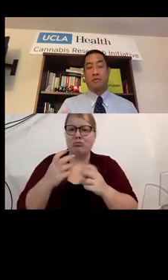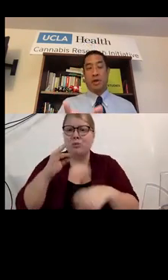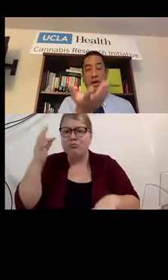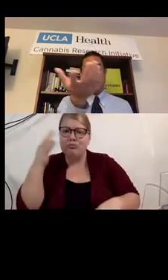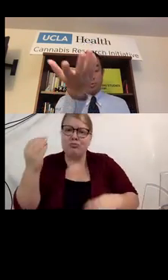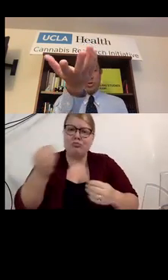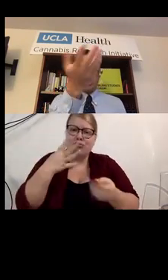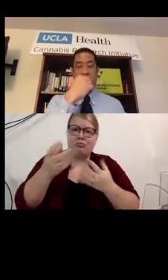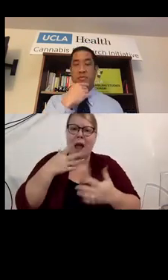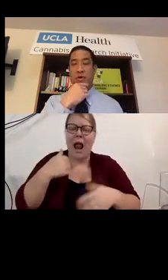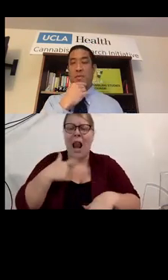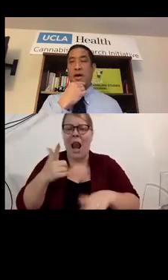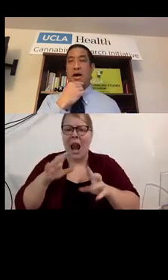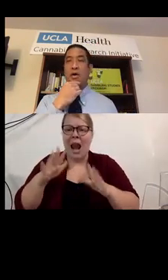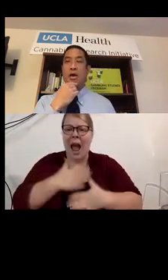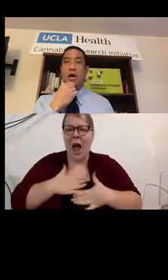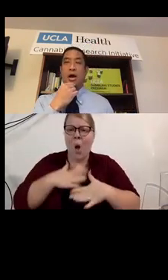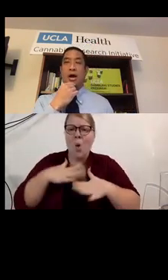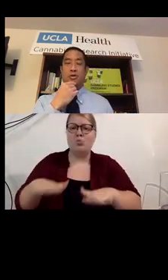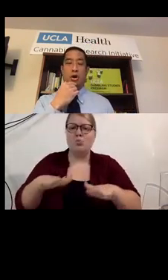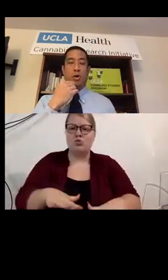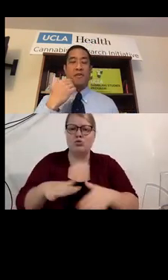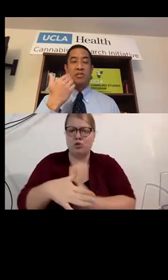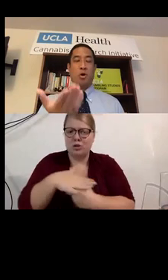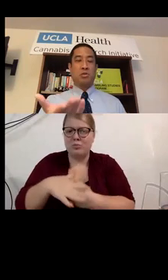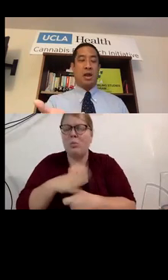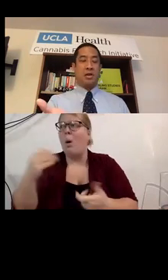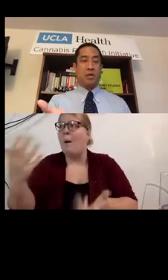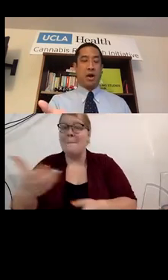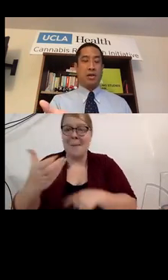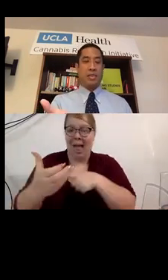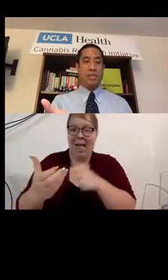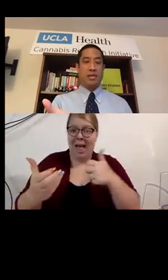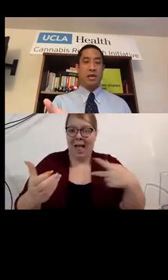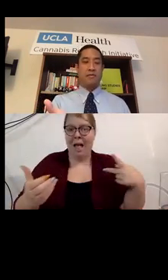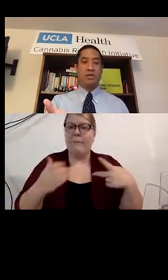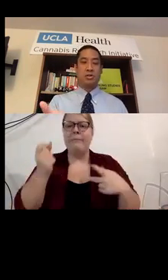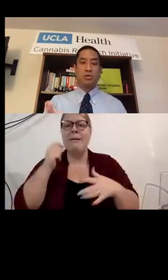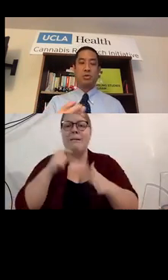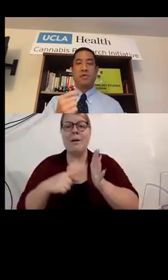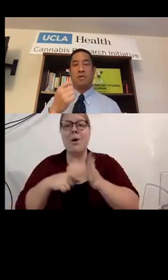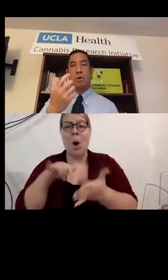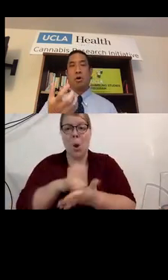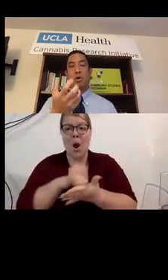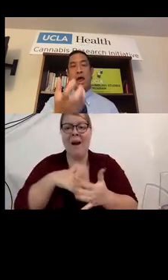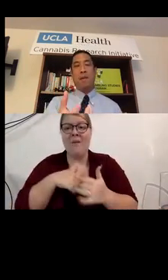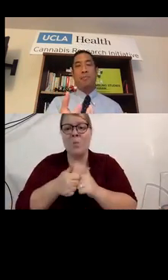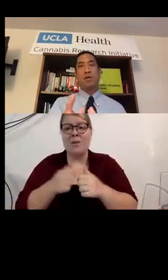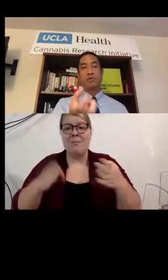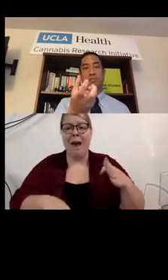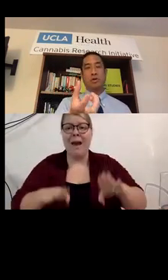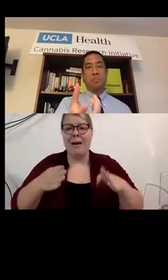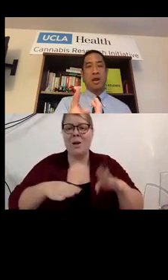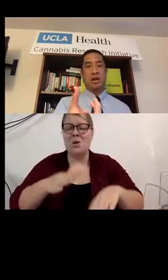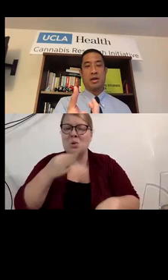you know, and we were just talking beforehand about how New York will have sports betting, right, very soon. So if you have a mobile app